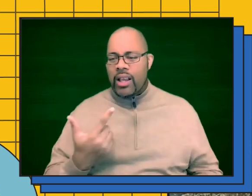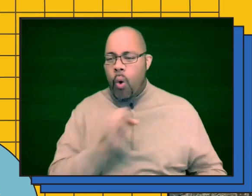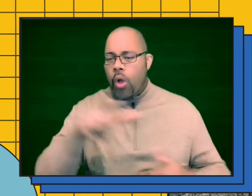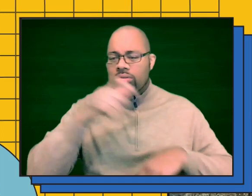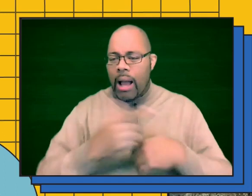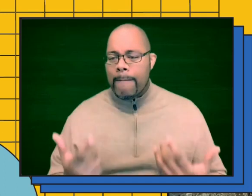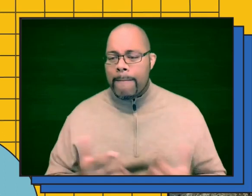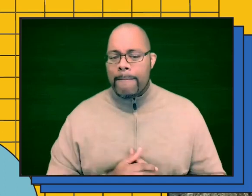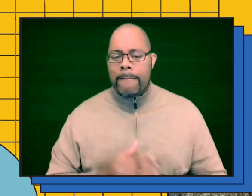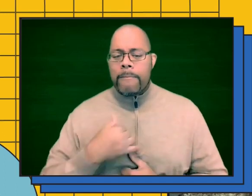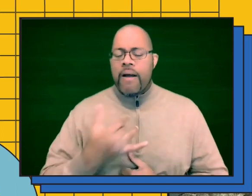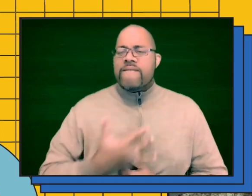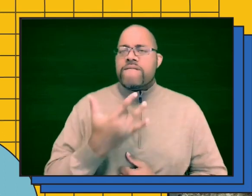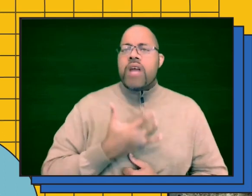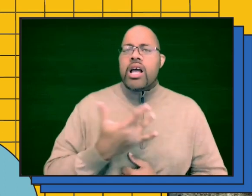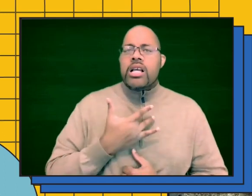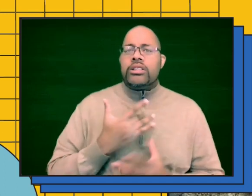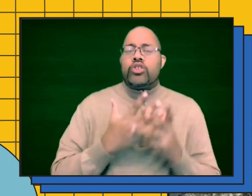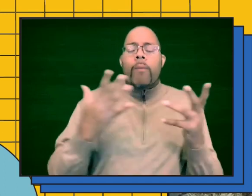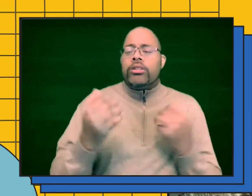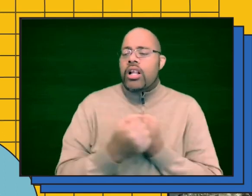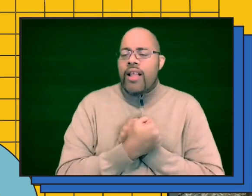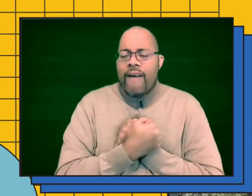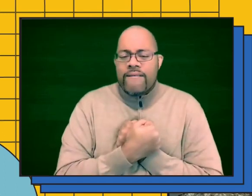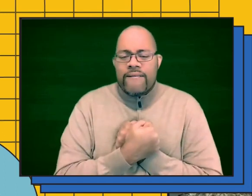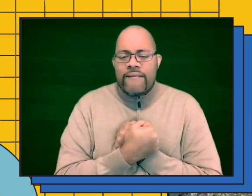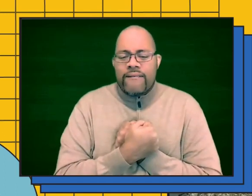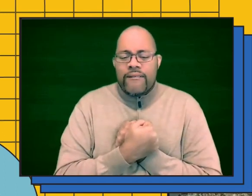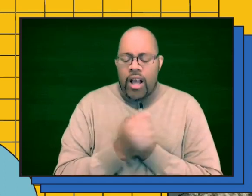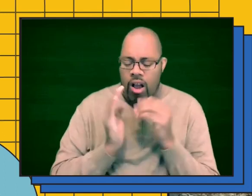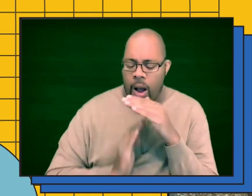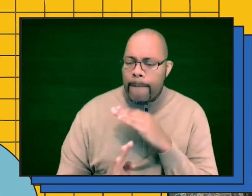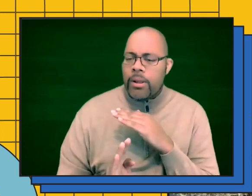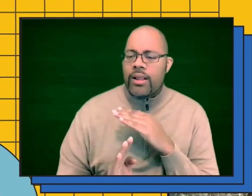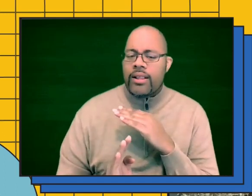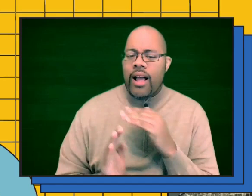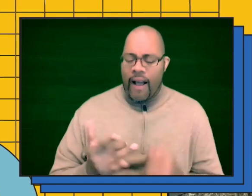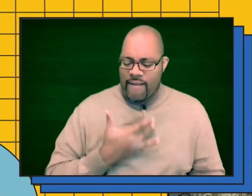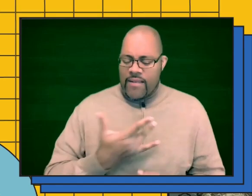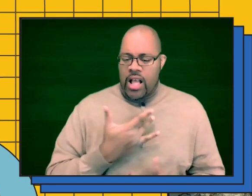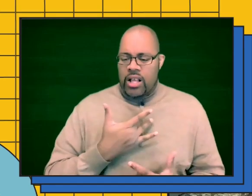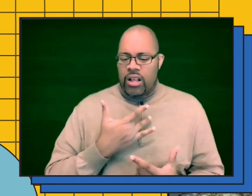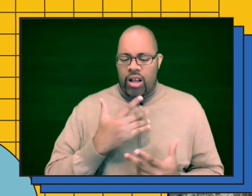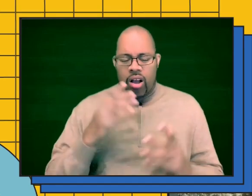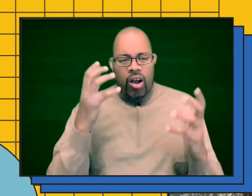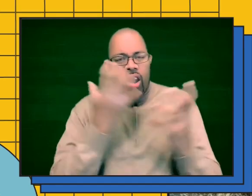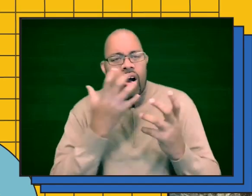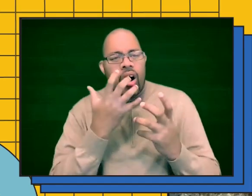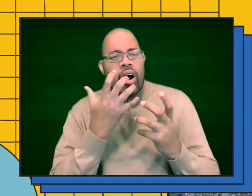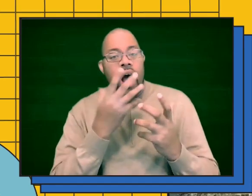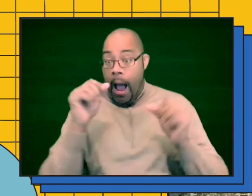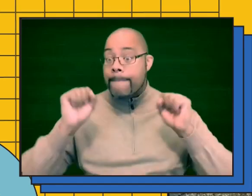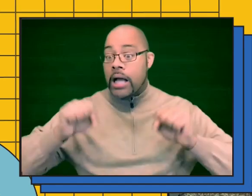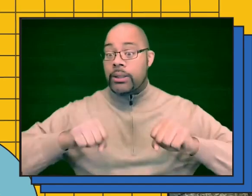daily. And I felt so much love and humility. I felt so much awe